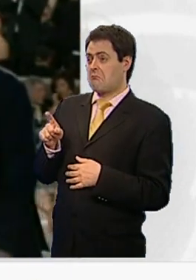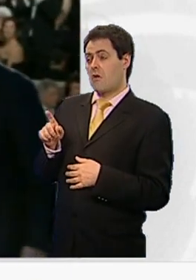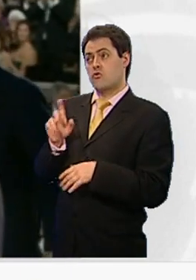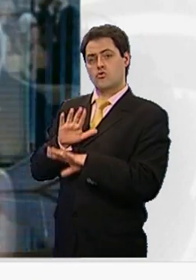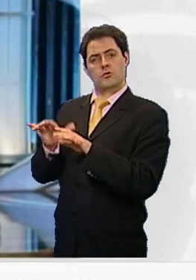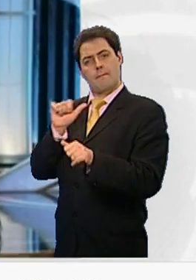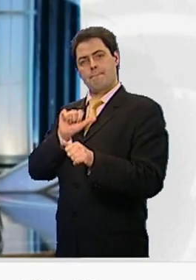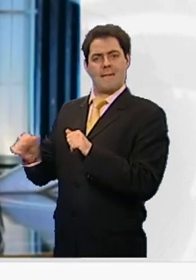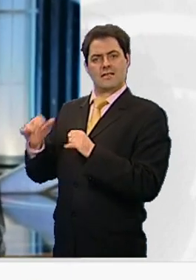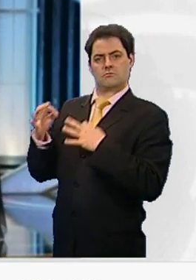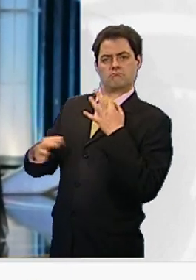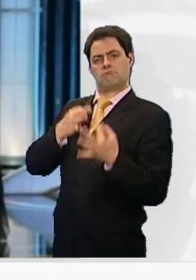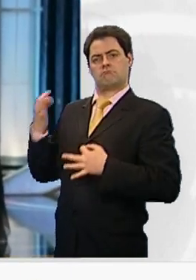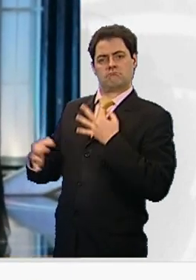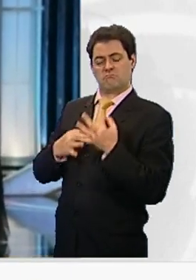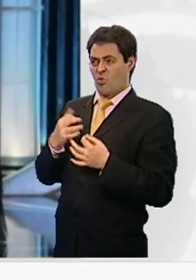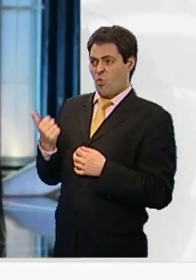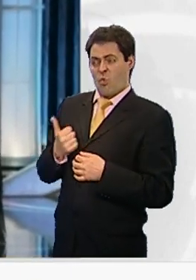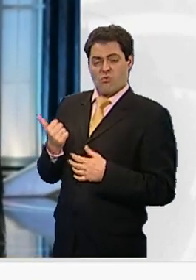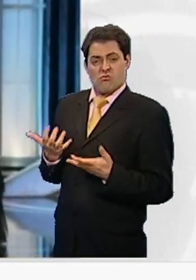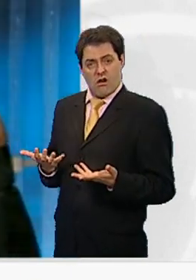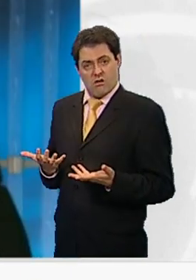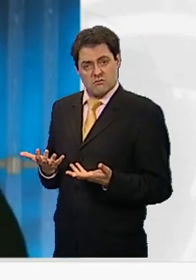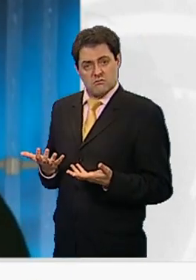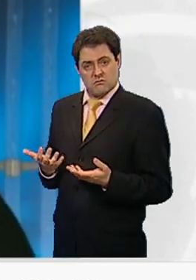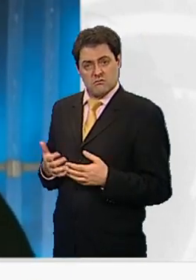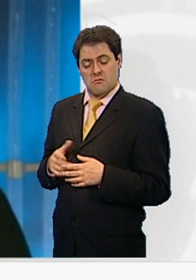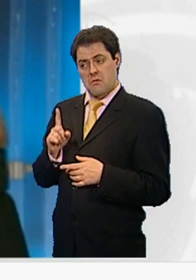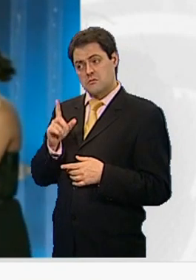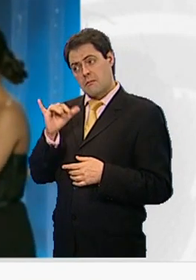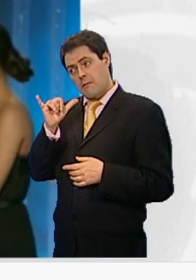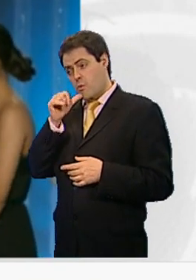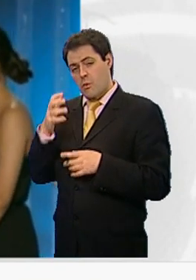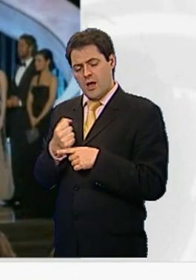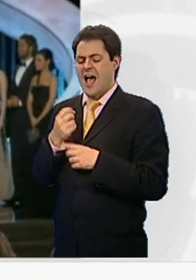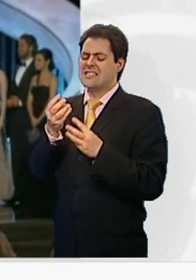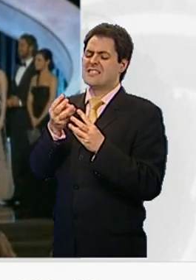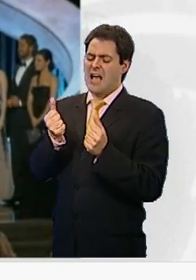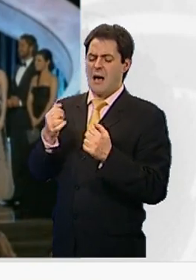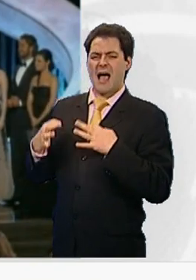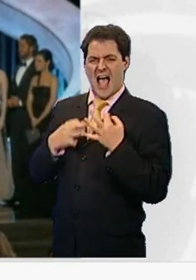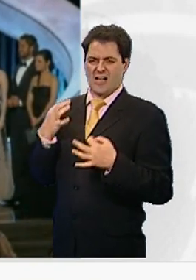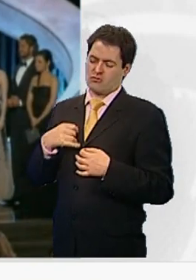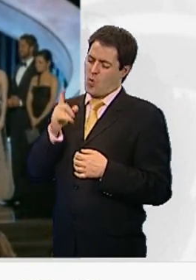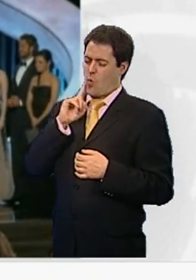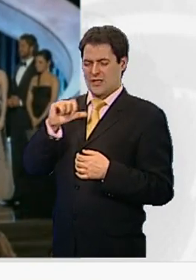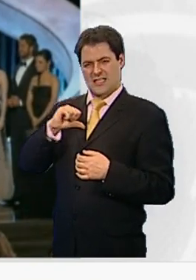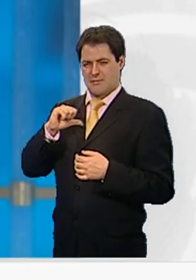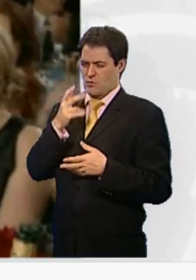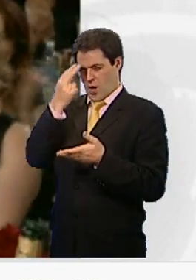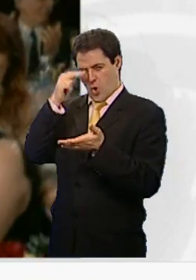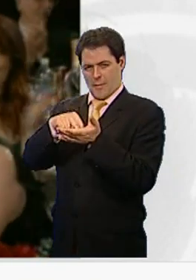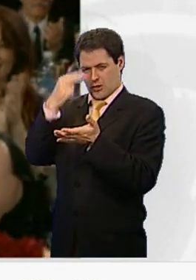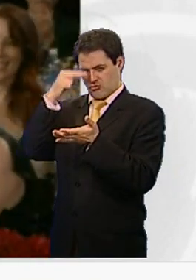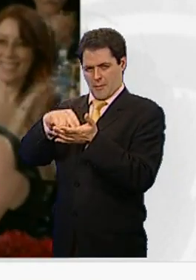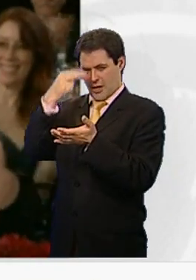that I don't think is one of her best performances. Let's talk about who might win. I mean, there are certain actresses who are always in the